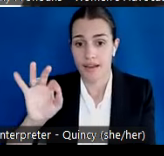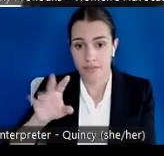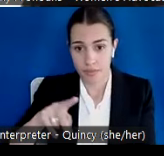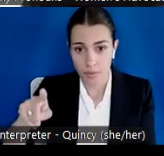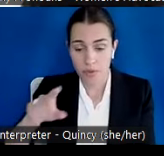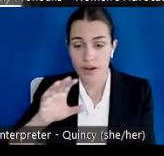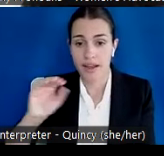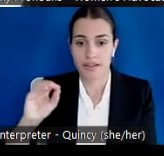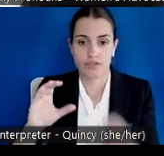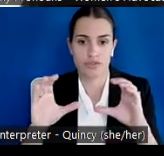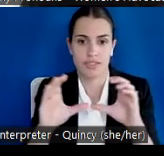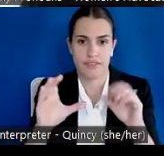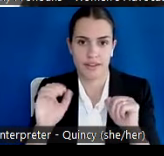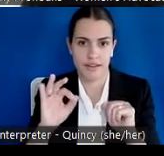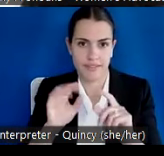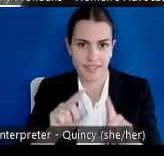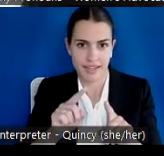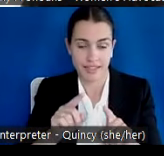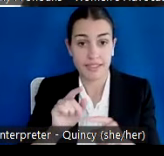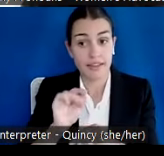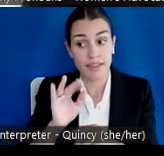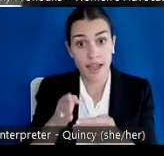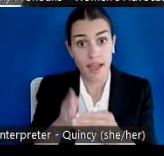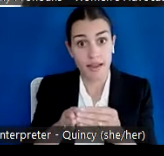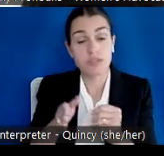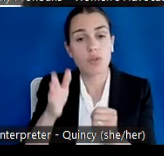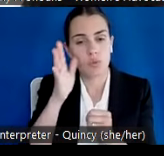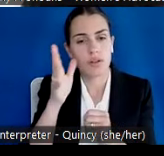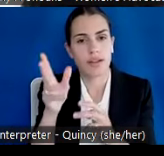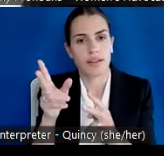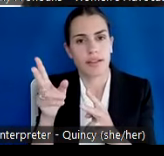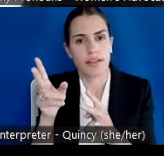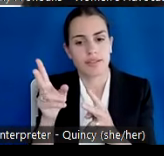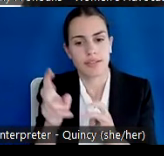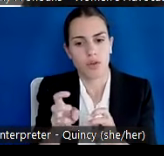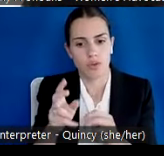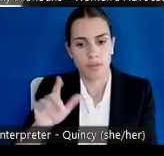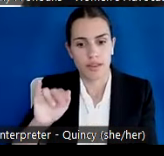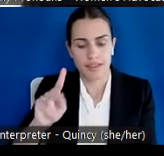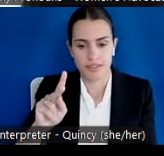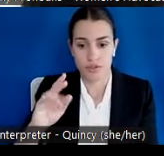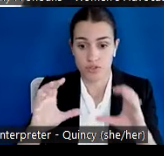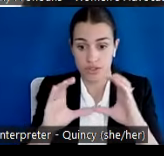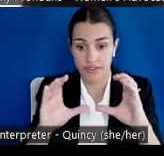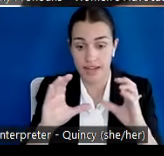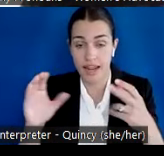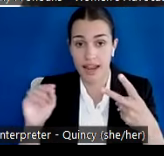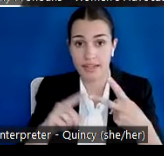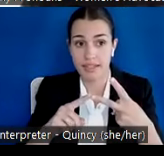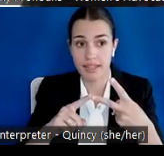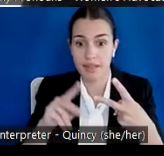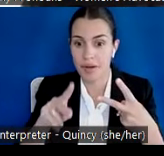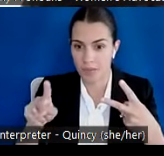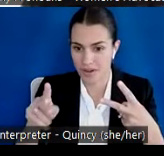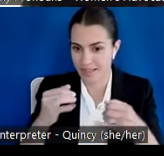of attendance. If you hang around at the end, you will get downloadable links for both the certificate and the